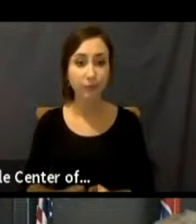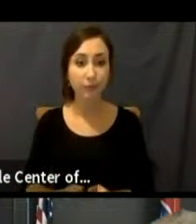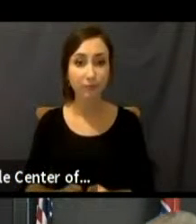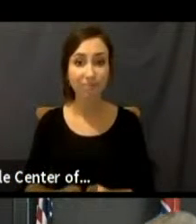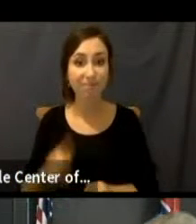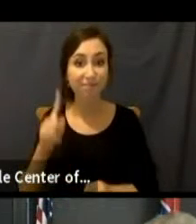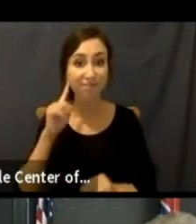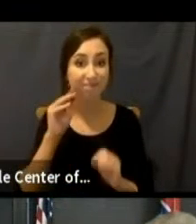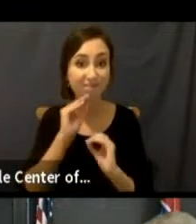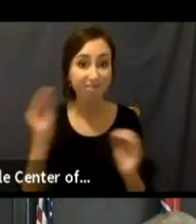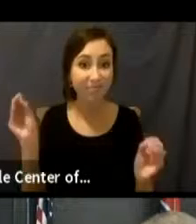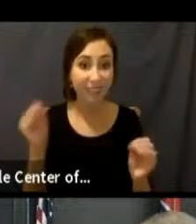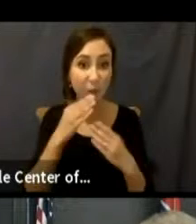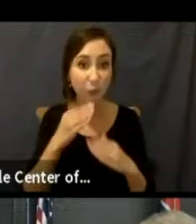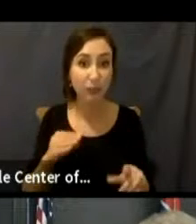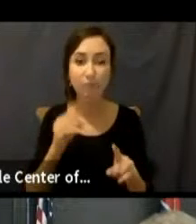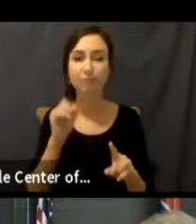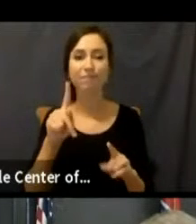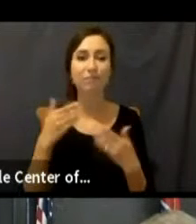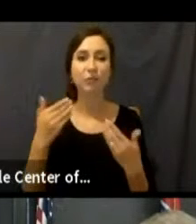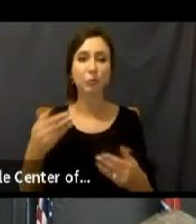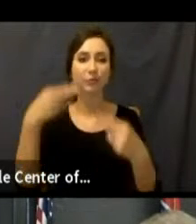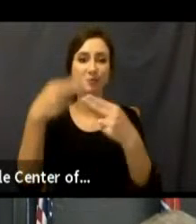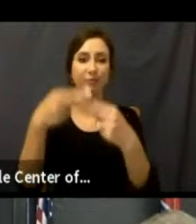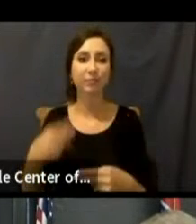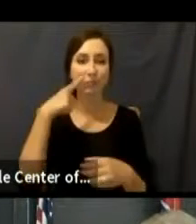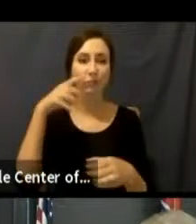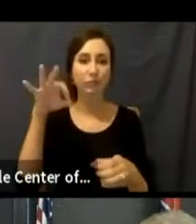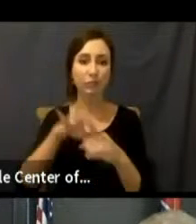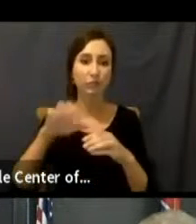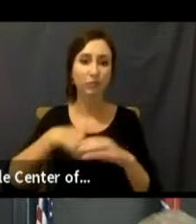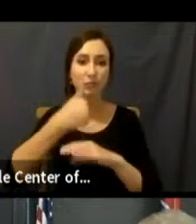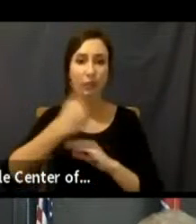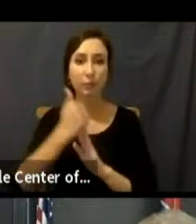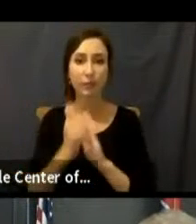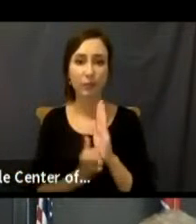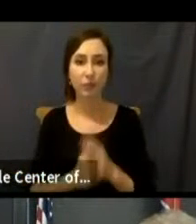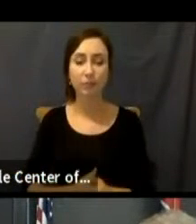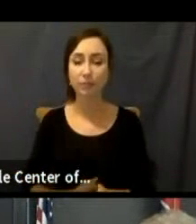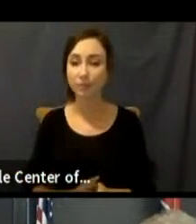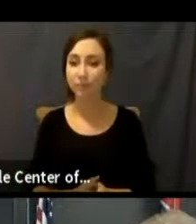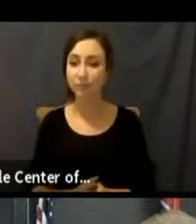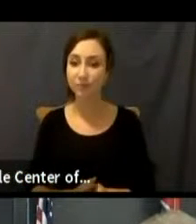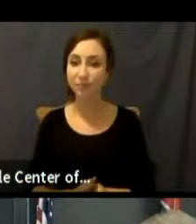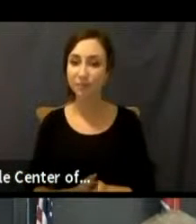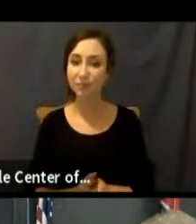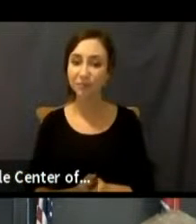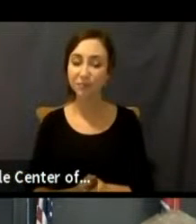Hearing none, we can go ahead and call a roll call for a vote to set the agenda then.